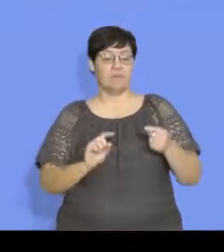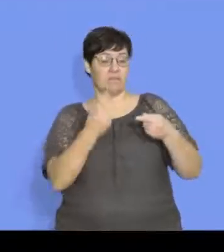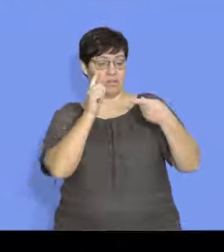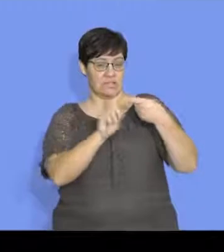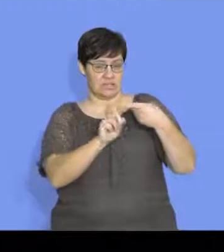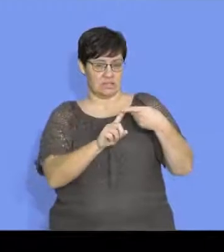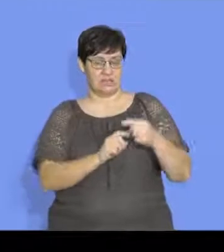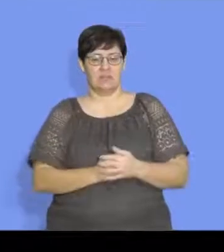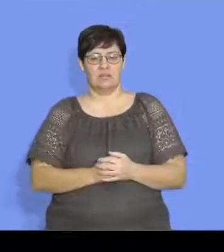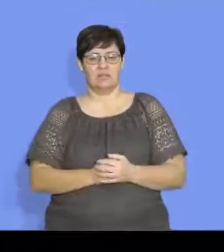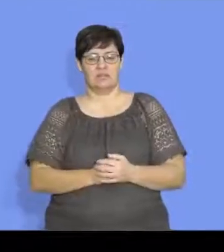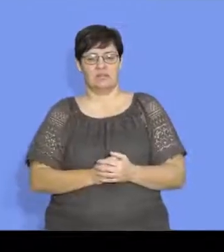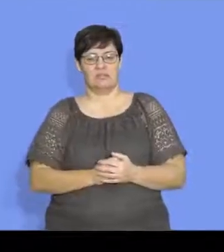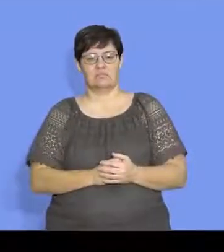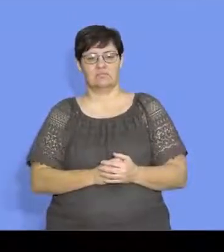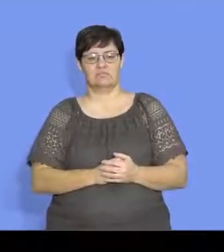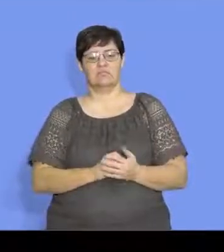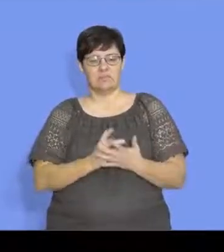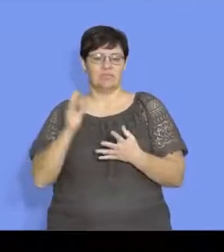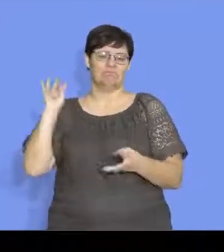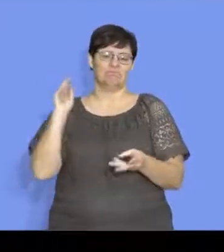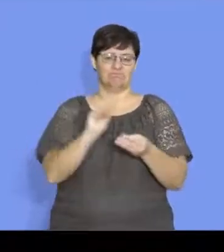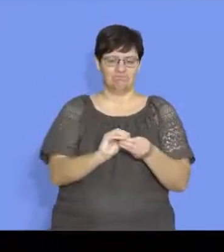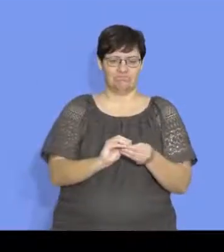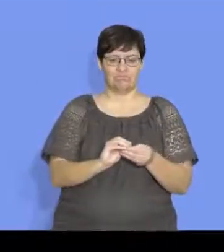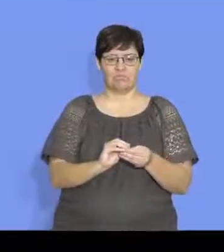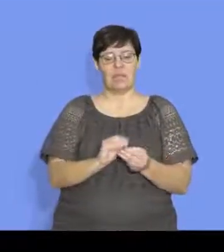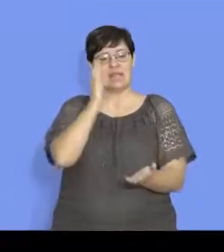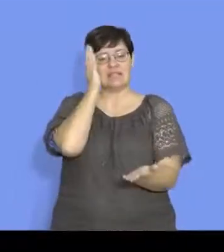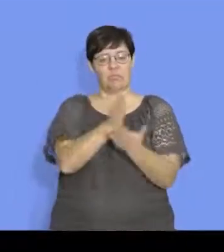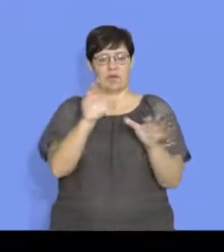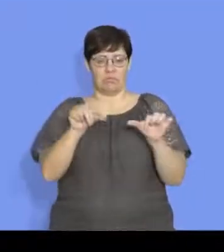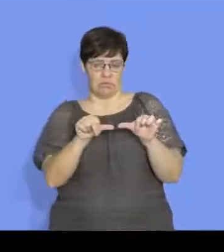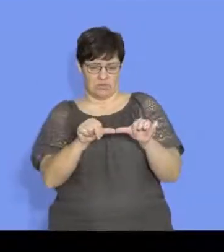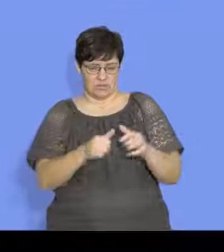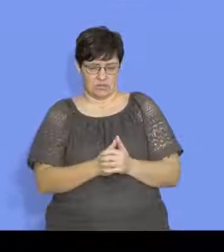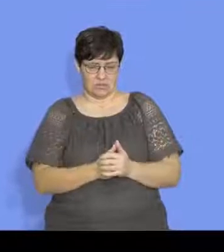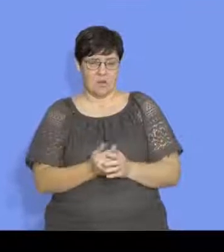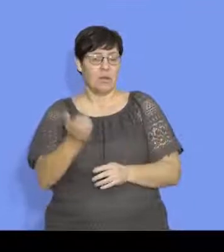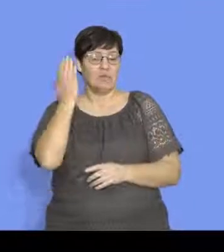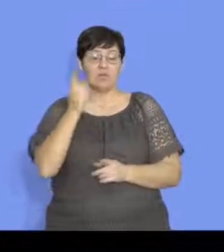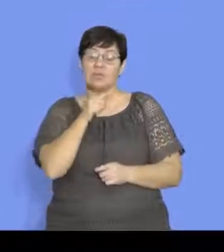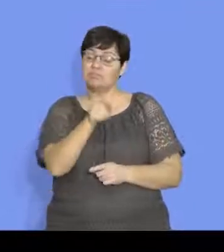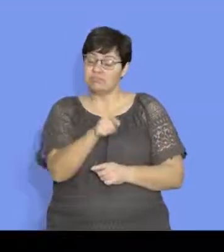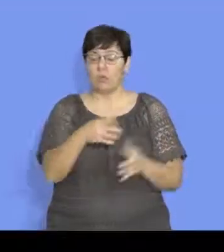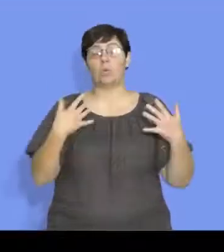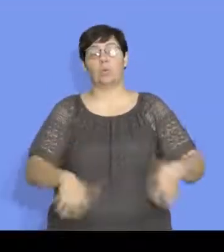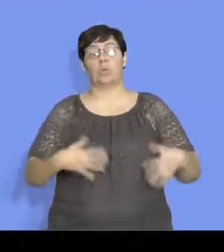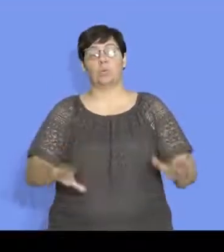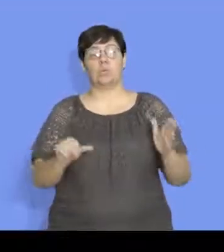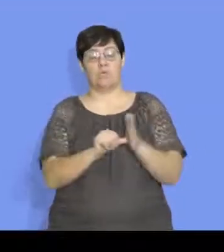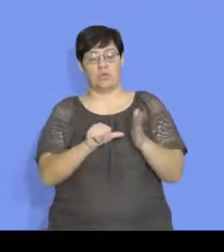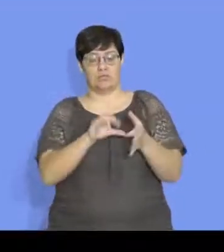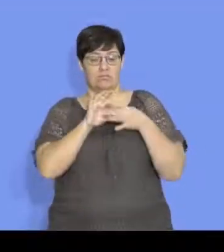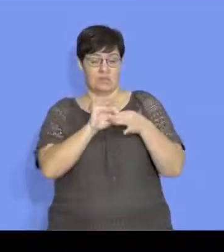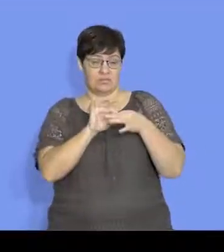is just quickly recap this word directly proportional. I said earlier it's the most important relationship, and